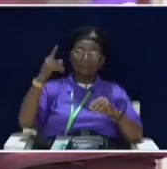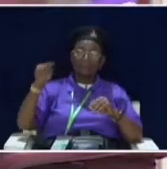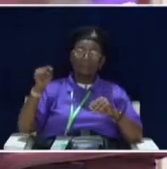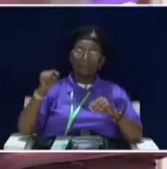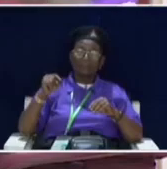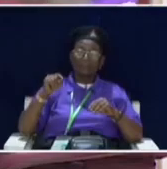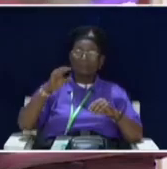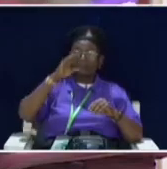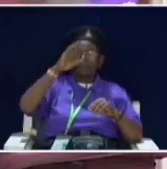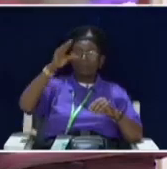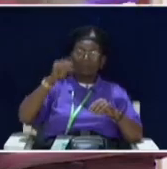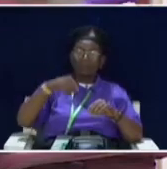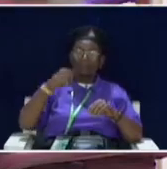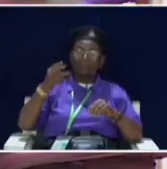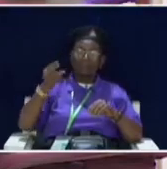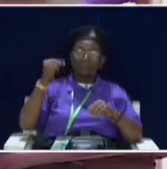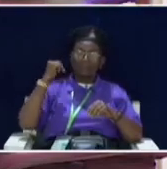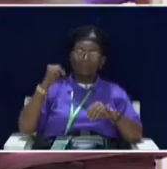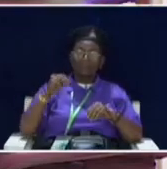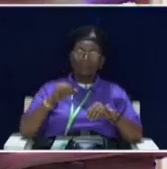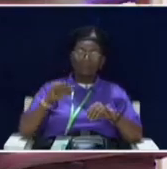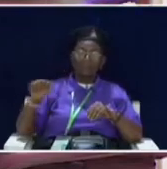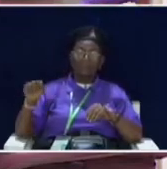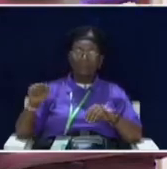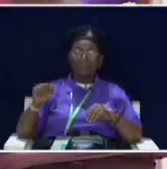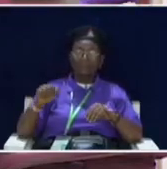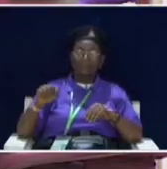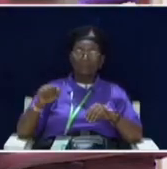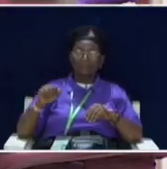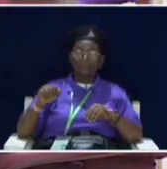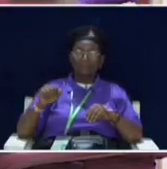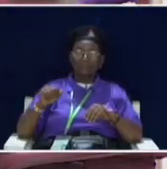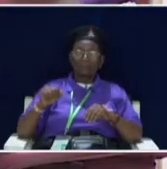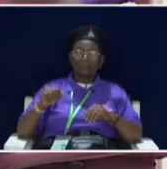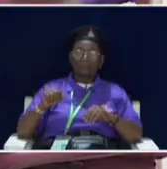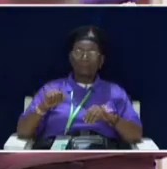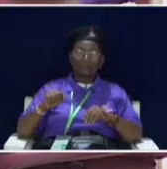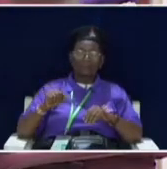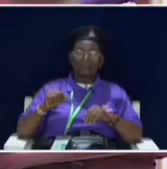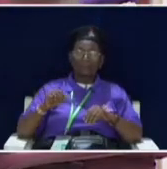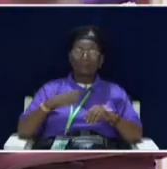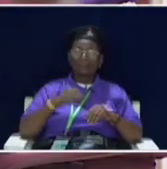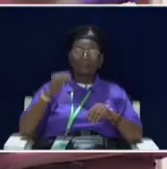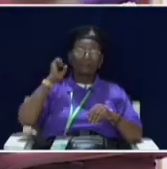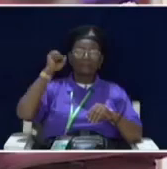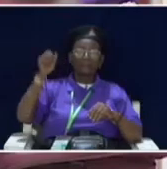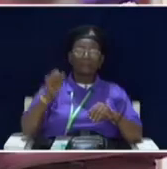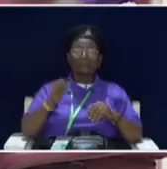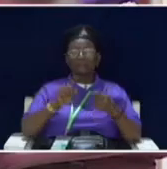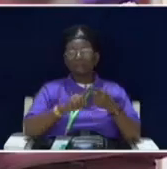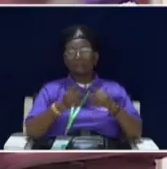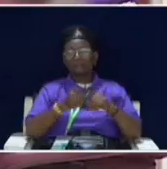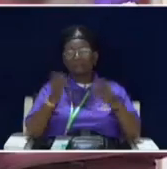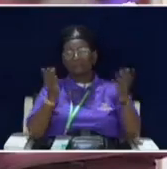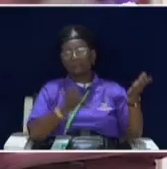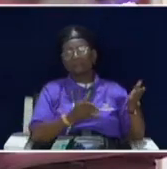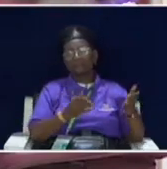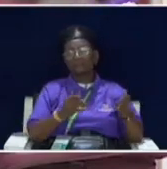cripple. And his friends carried him here. When